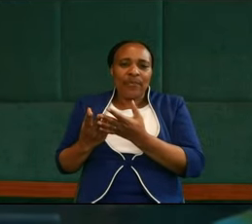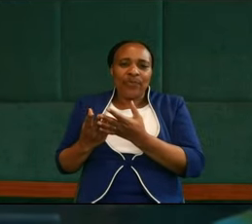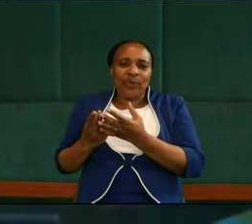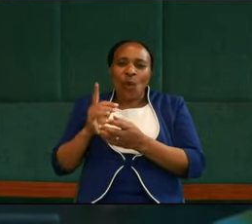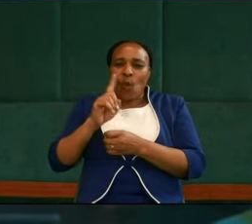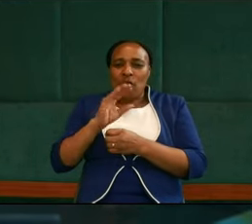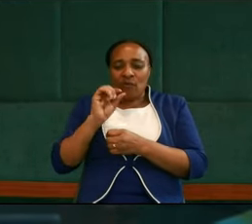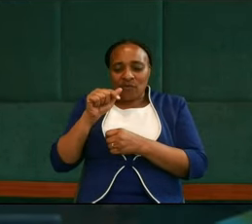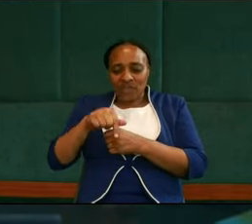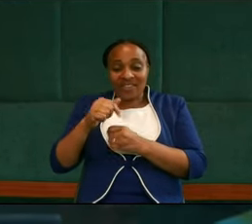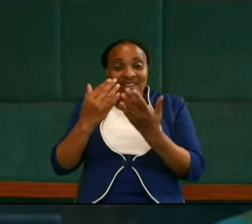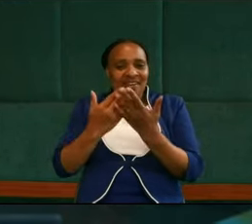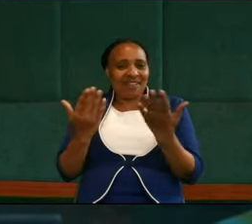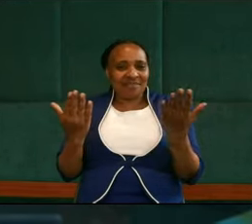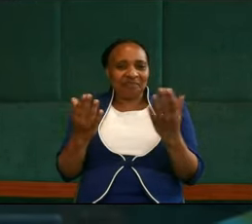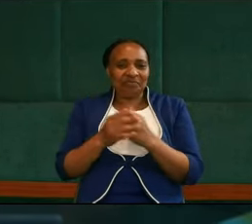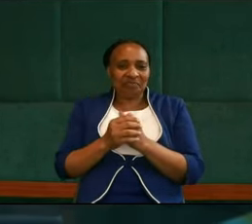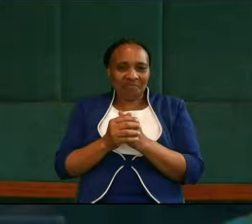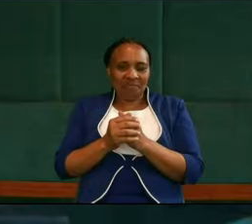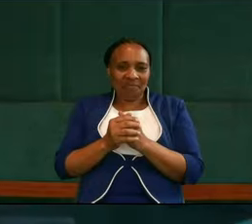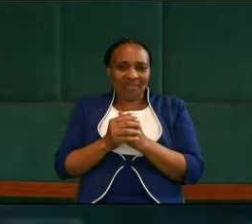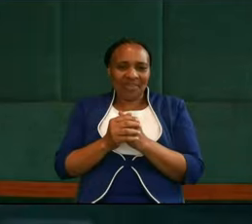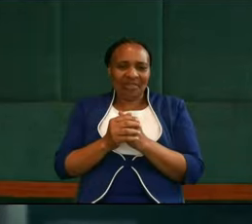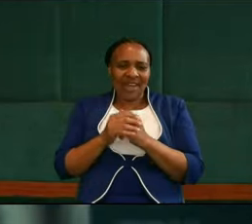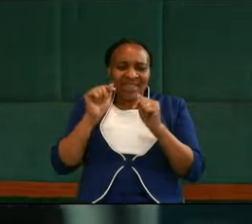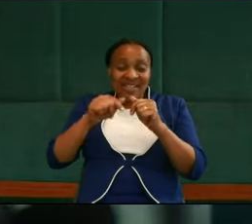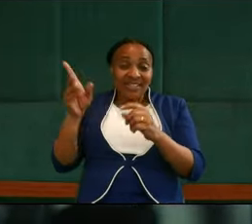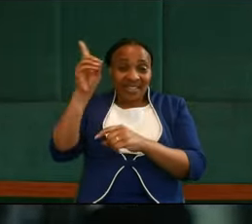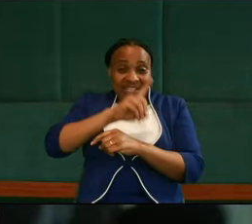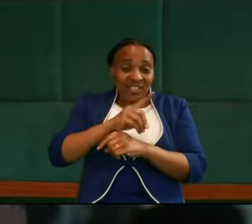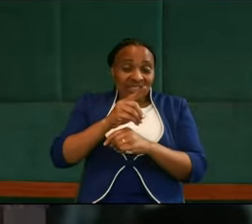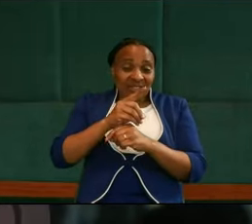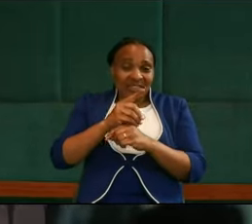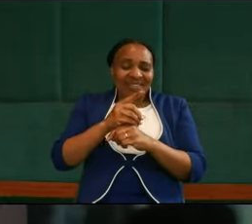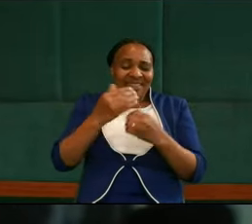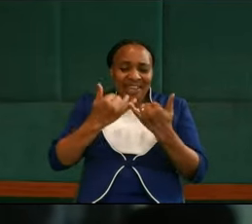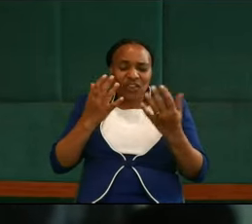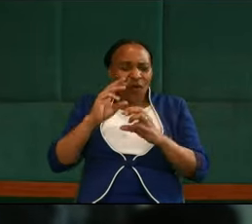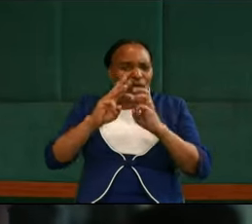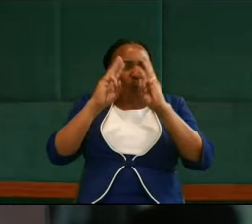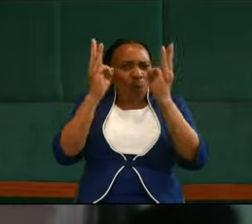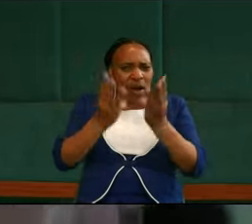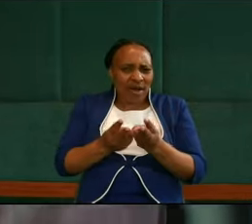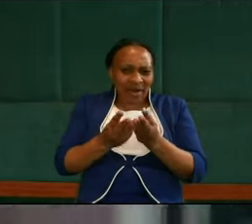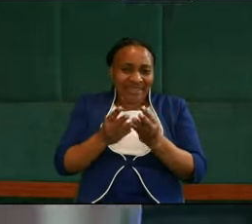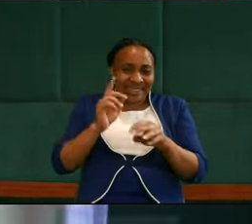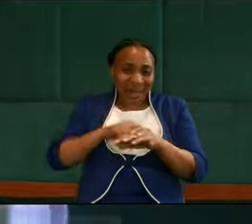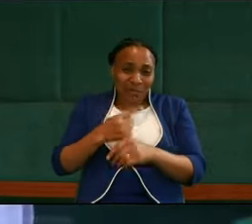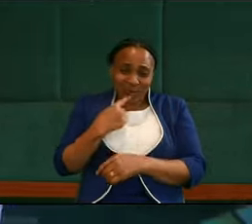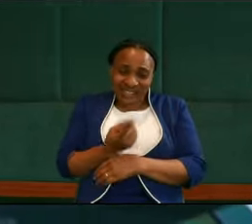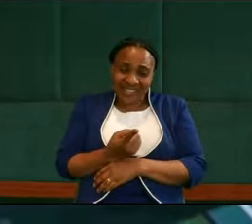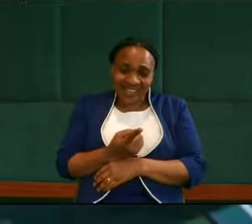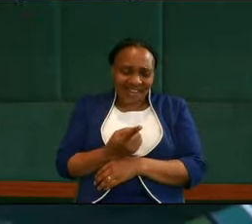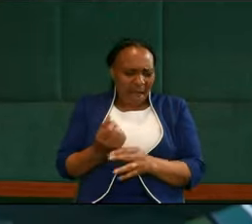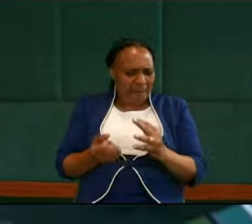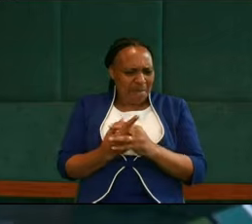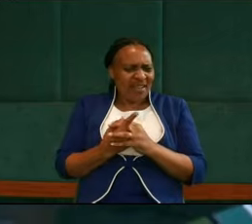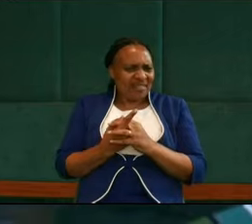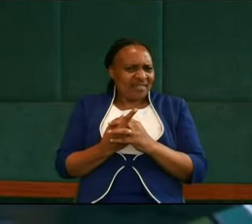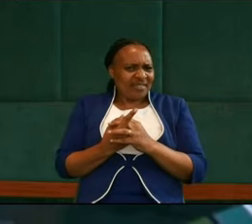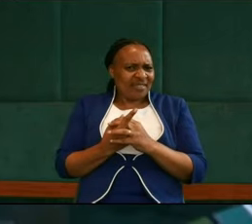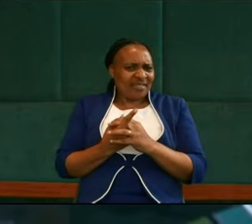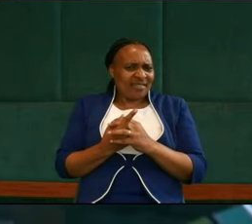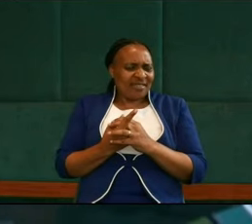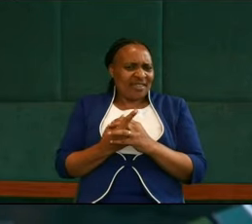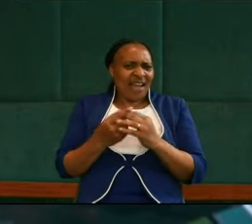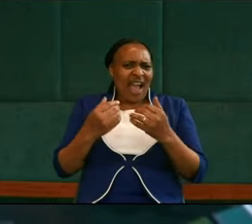One of these days, the nations of the world, you see, when we say it, it appears we have heard it over